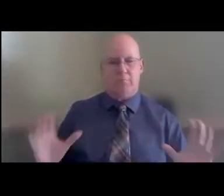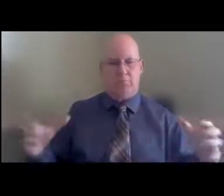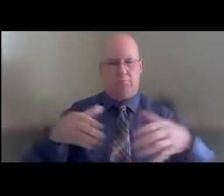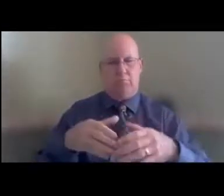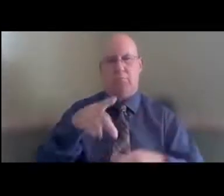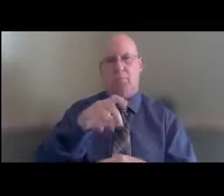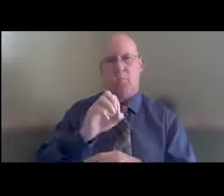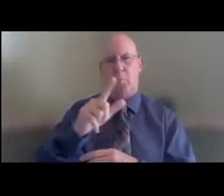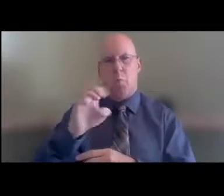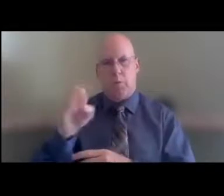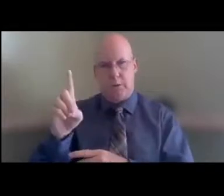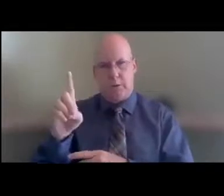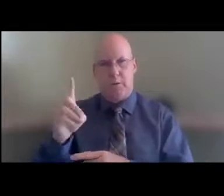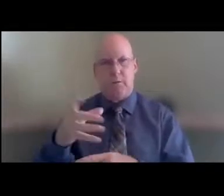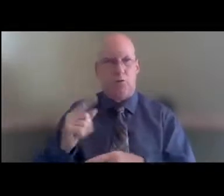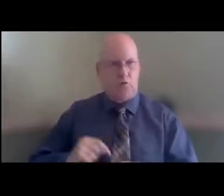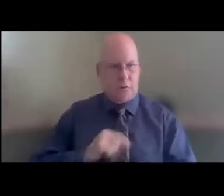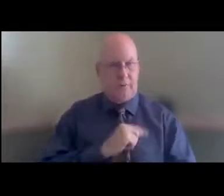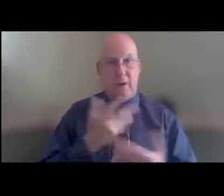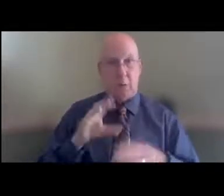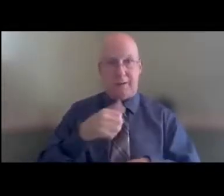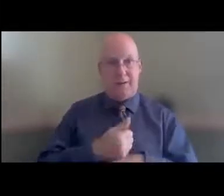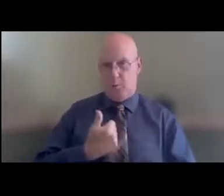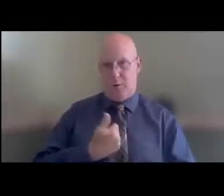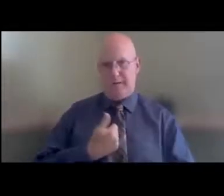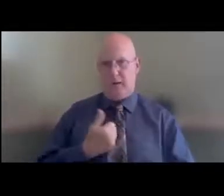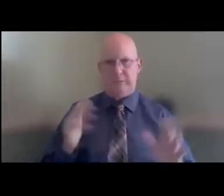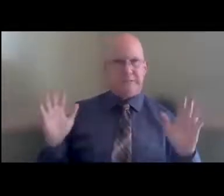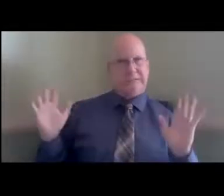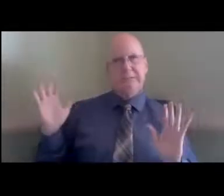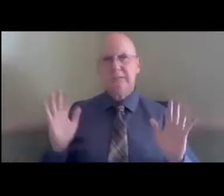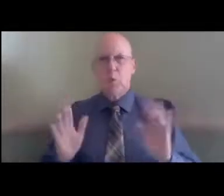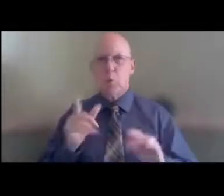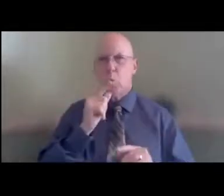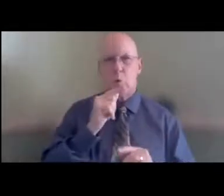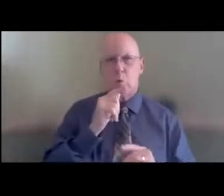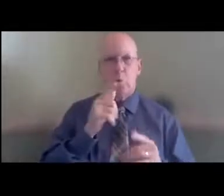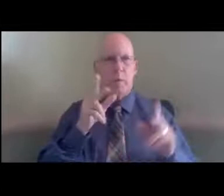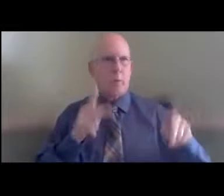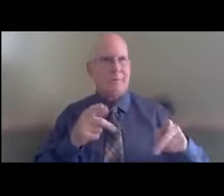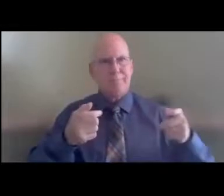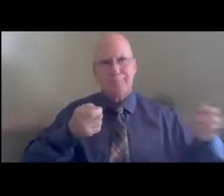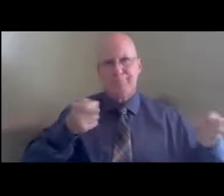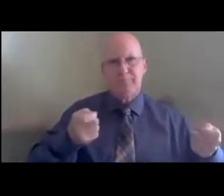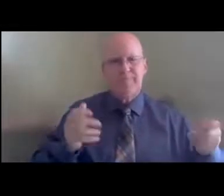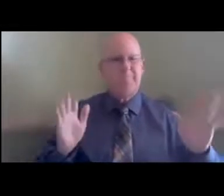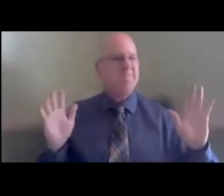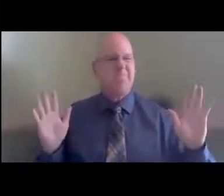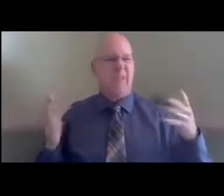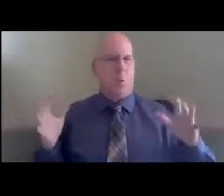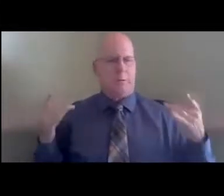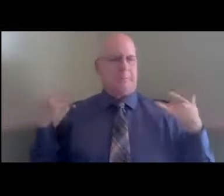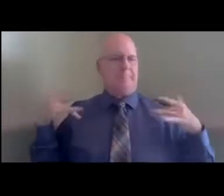So if we don't want to set up our own trust and have to determine who that trustee would be and the financial